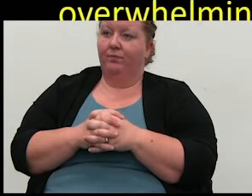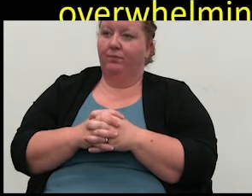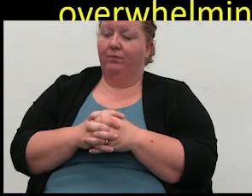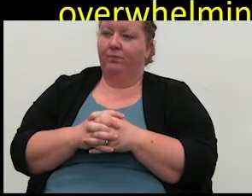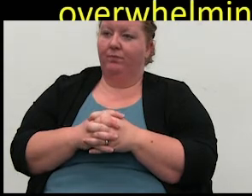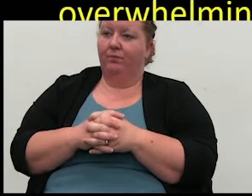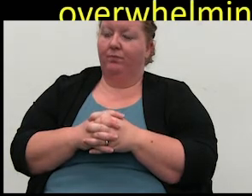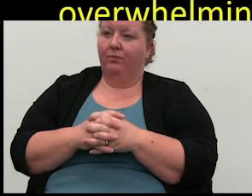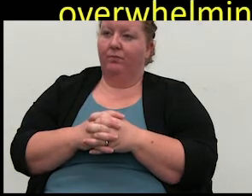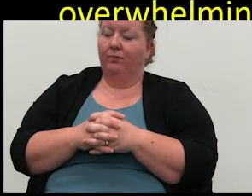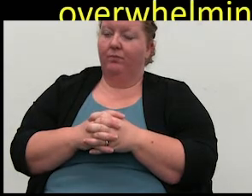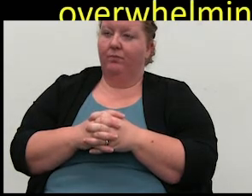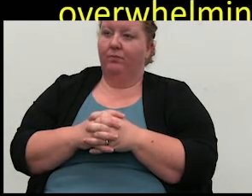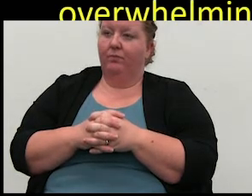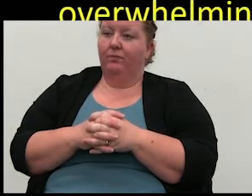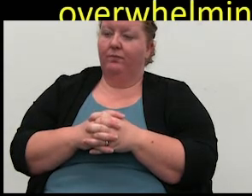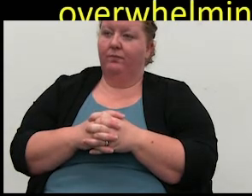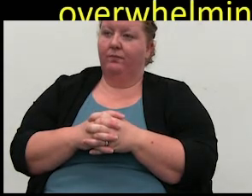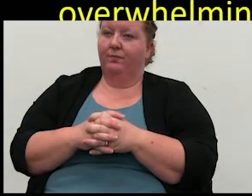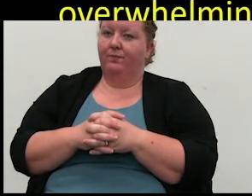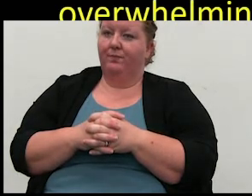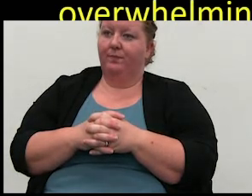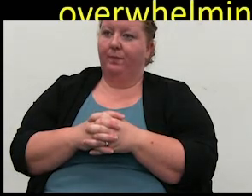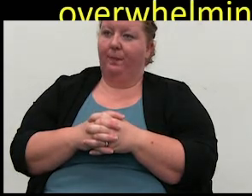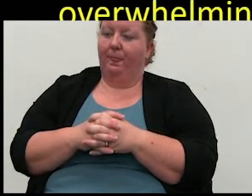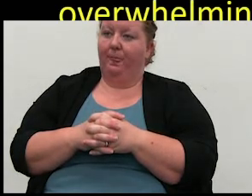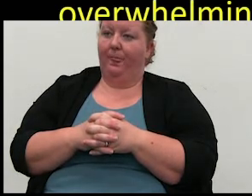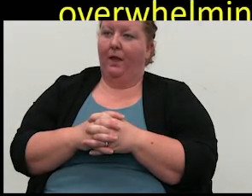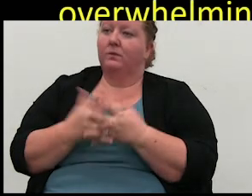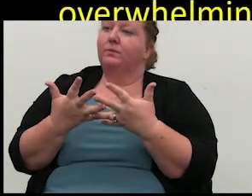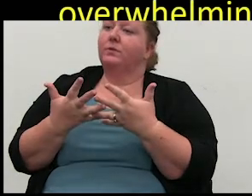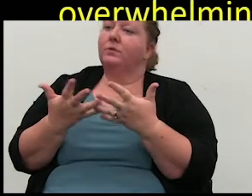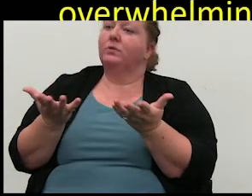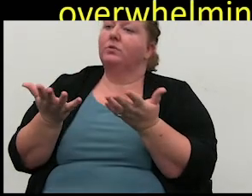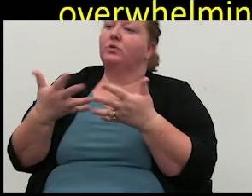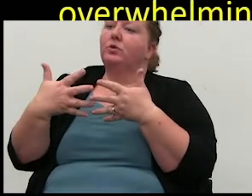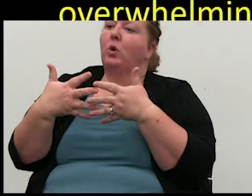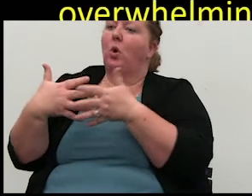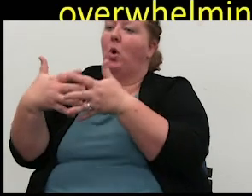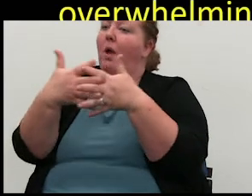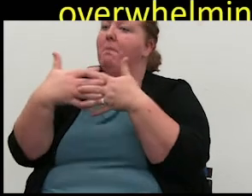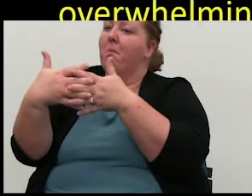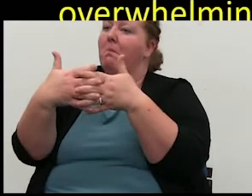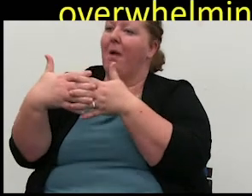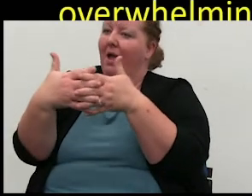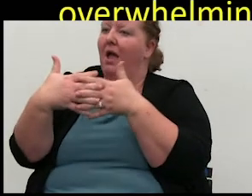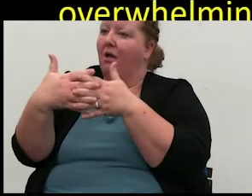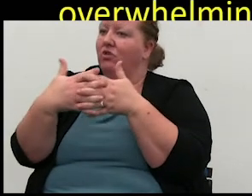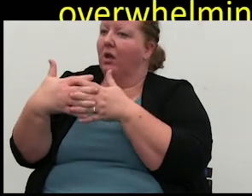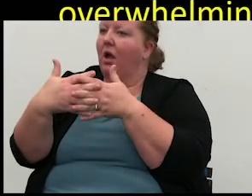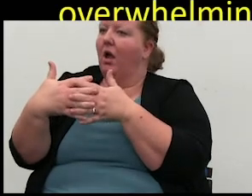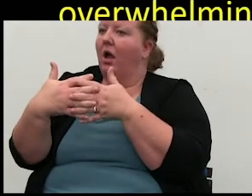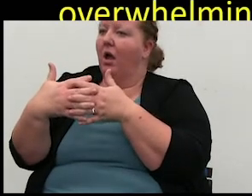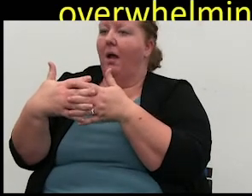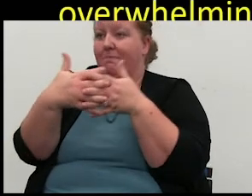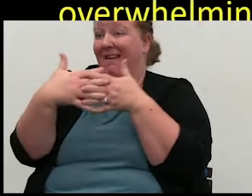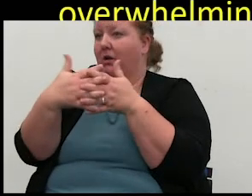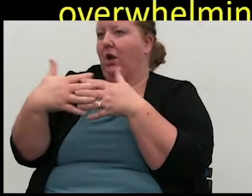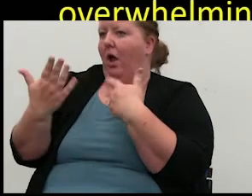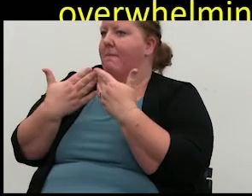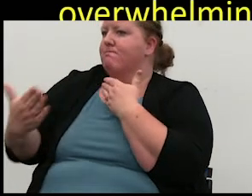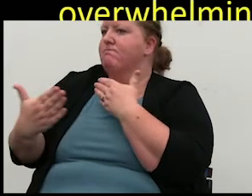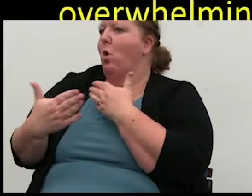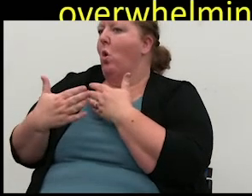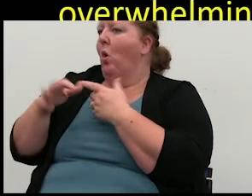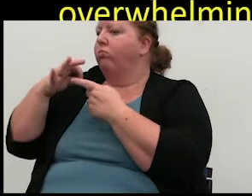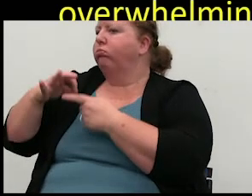or Democrat. But even here, you can get the electoral roll, and then you can get hold of consumer databases